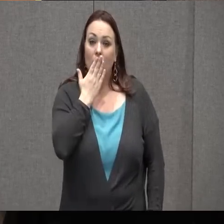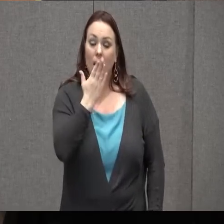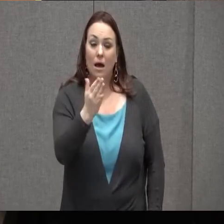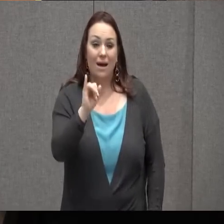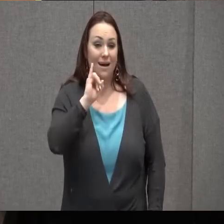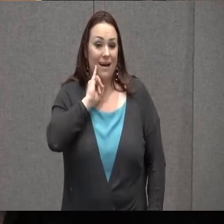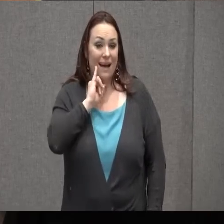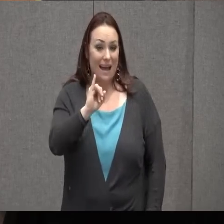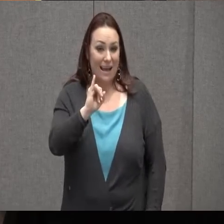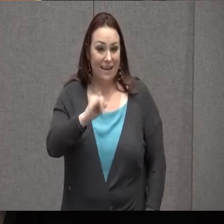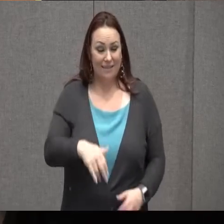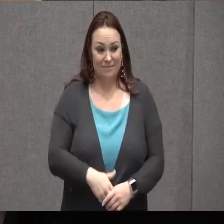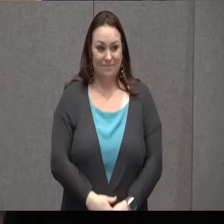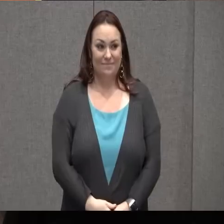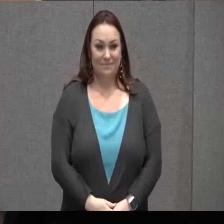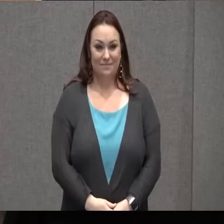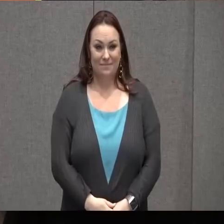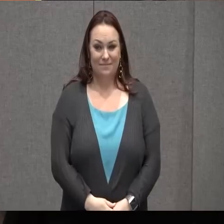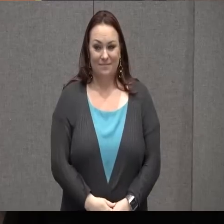Hi.